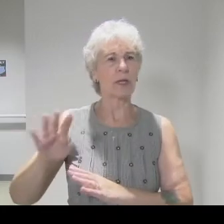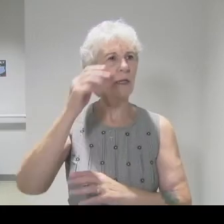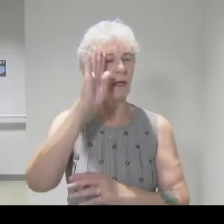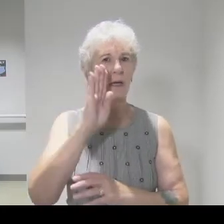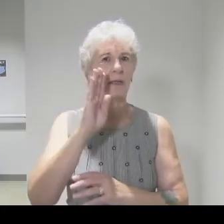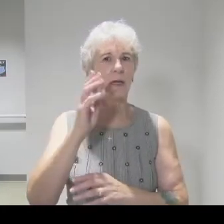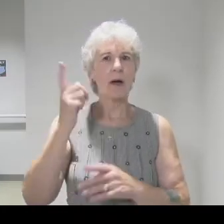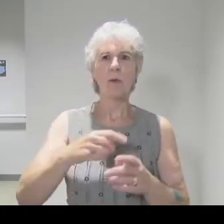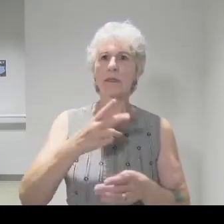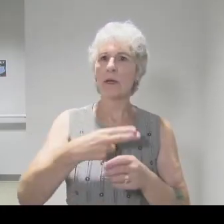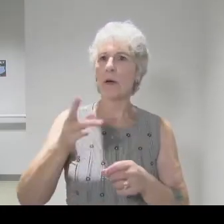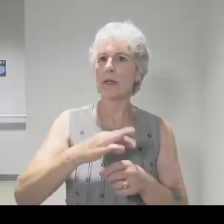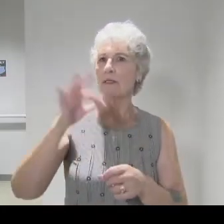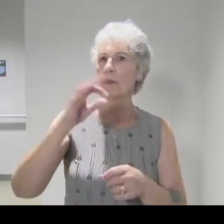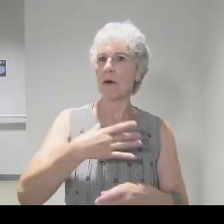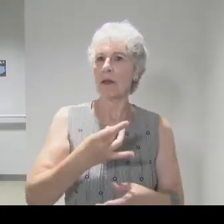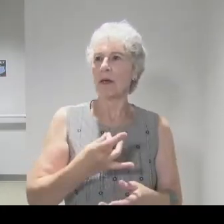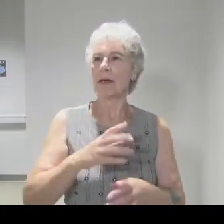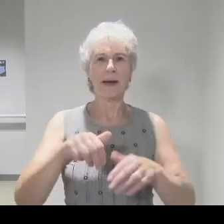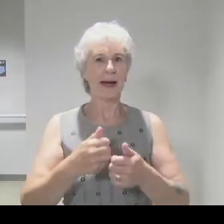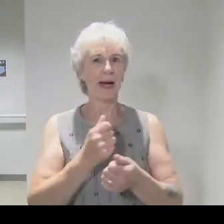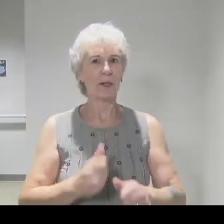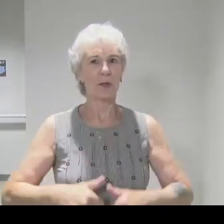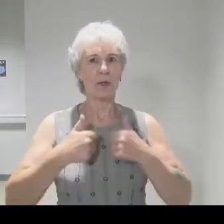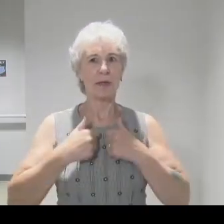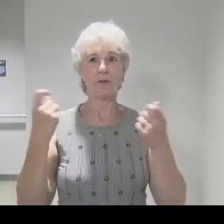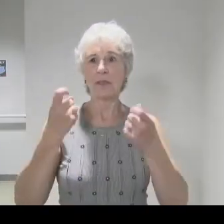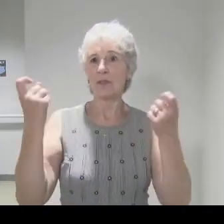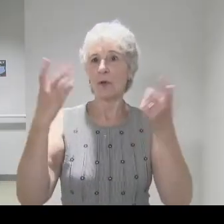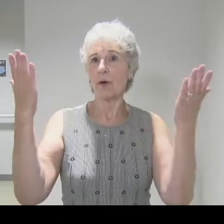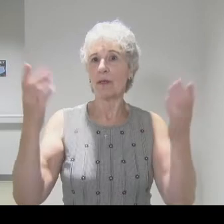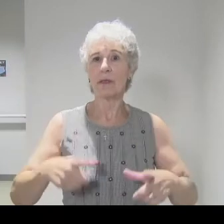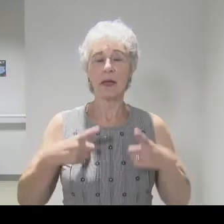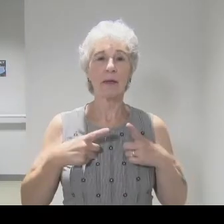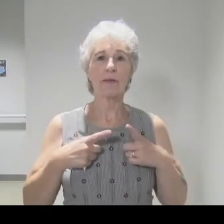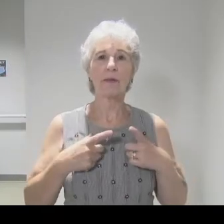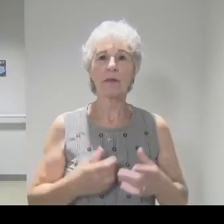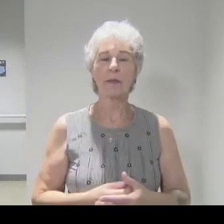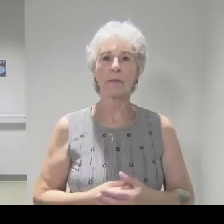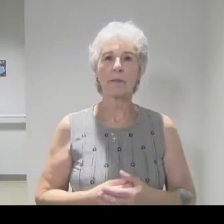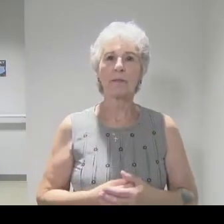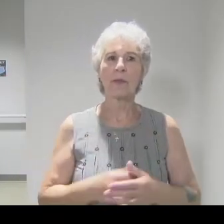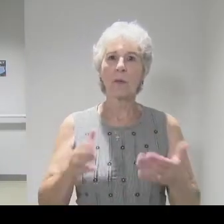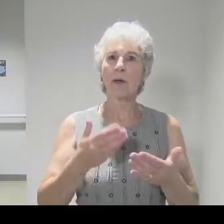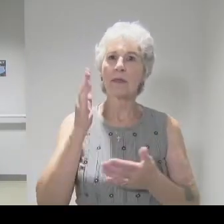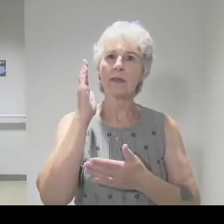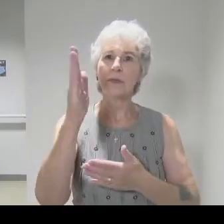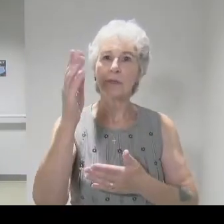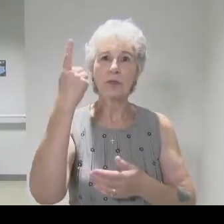Holy Spirit like? How do you live a victorious Christian life? What is the future for